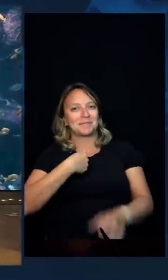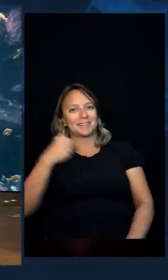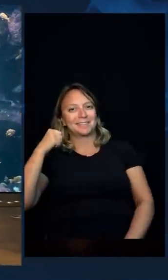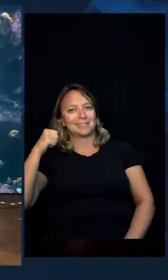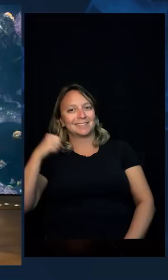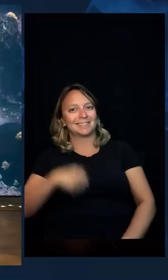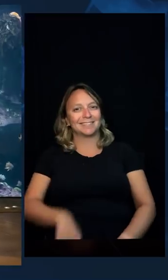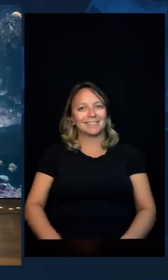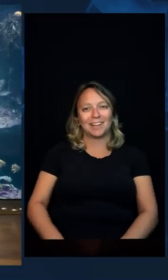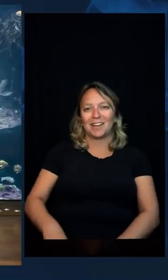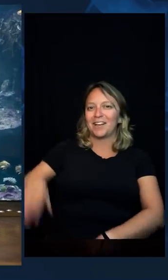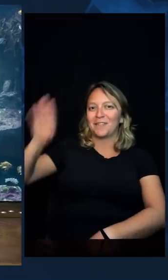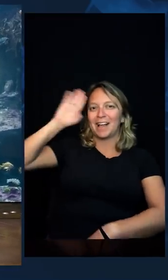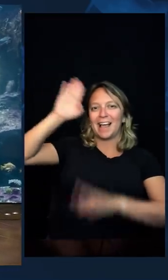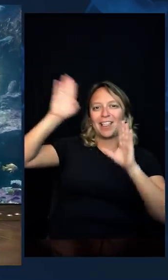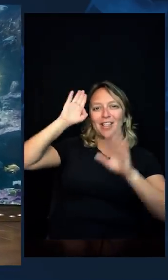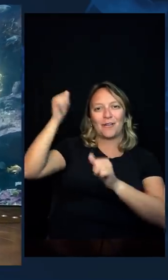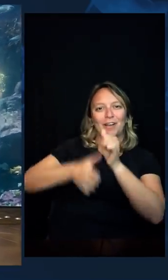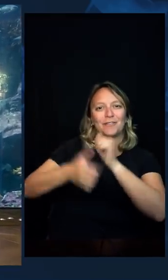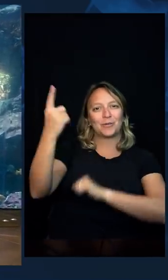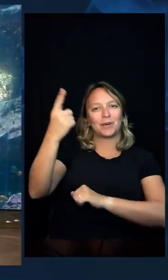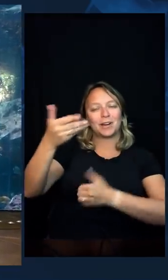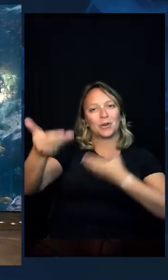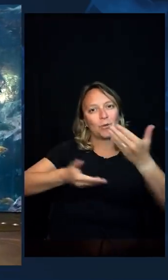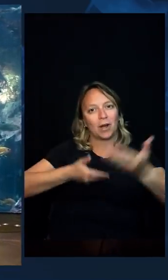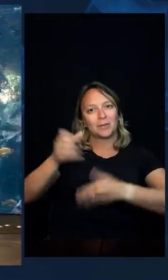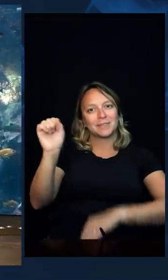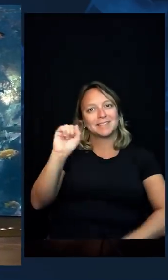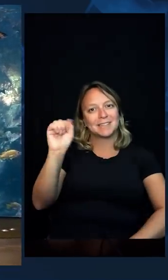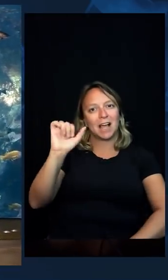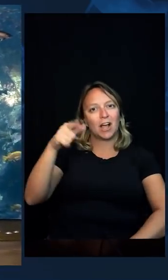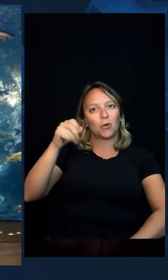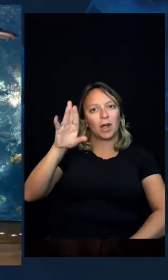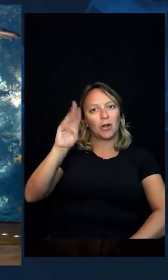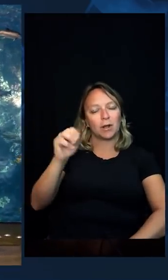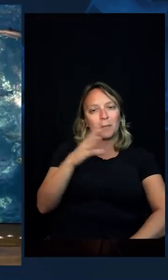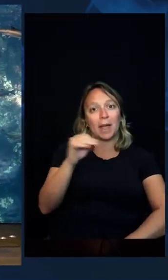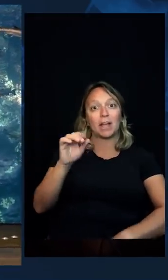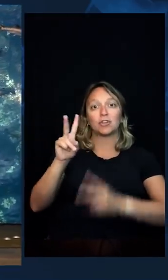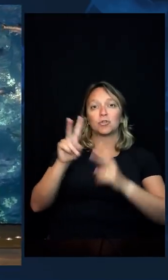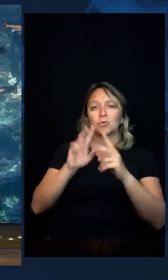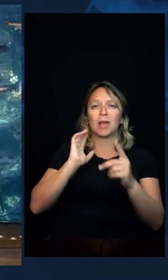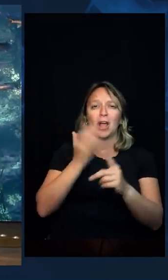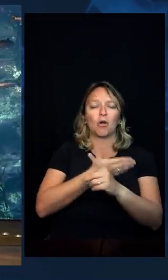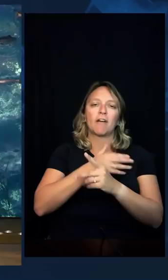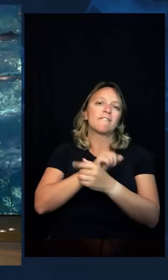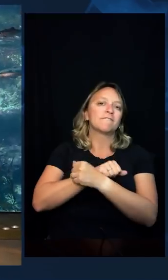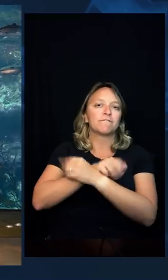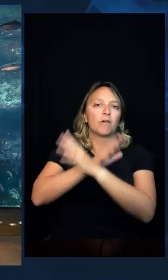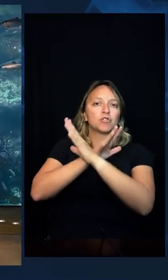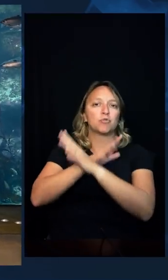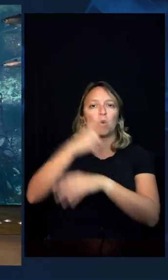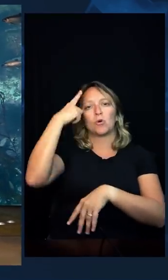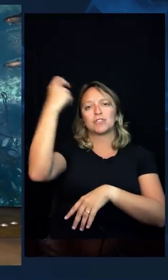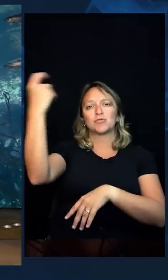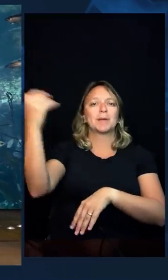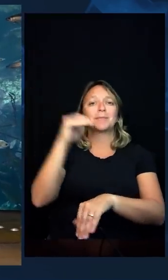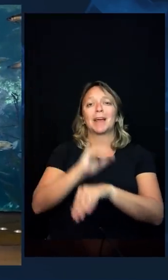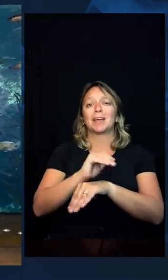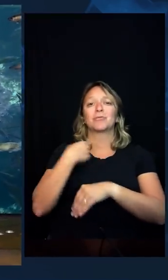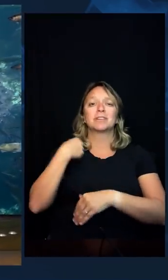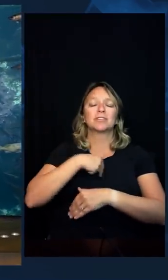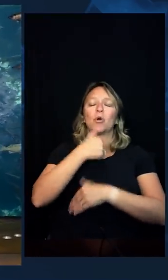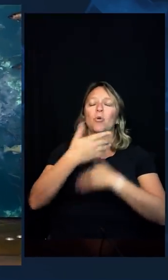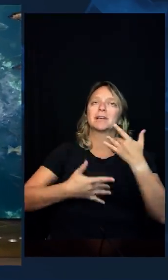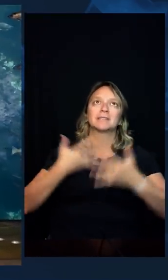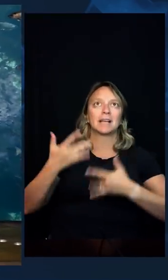Well, hello everyone, and welcome to the Seattle Aquarium and to our virtual Dream Night. We're so excited to